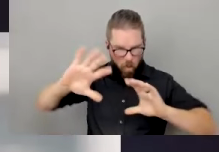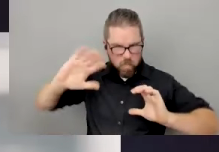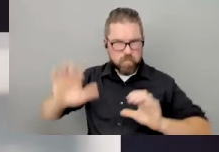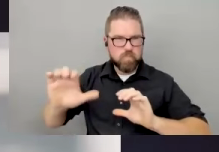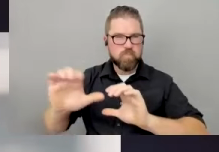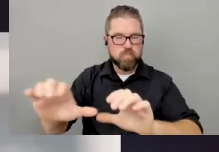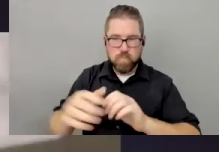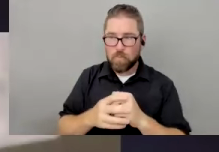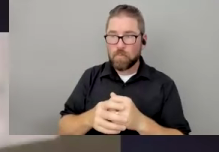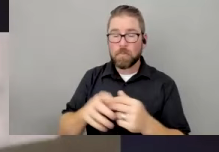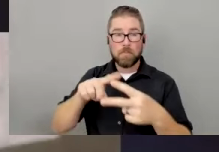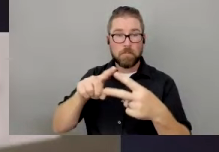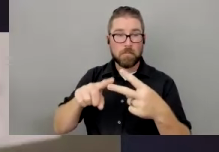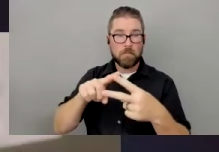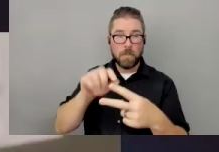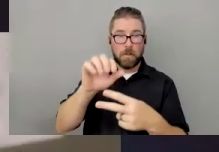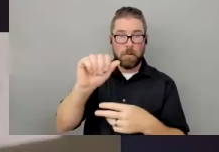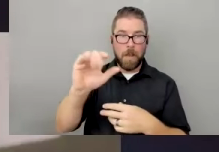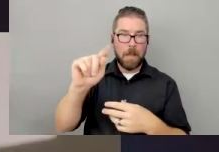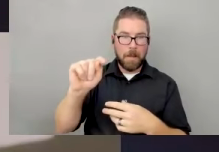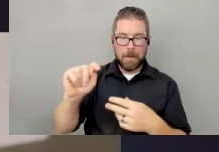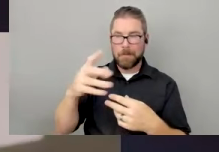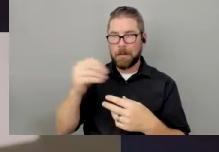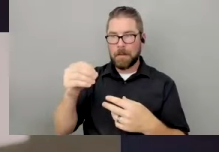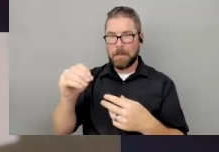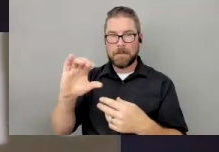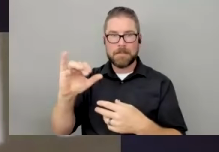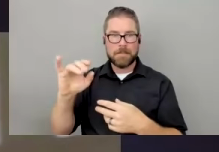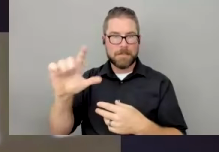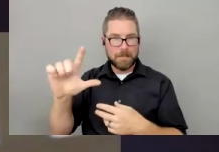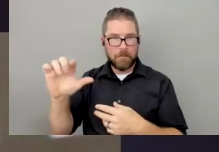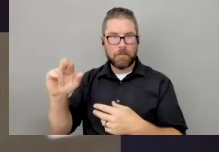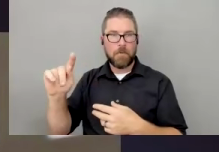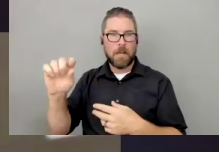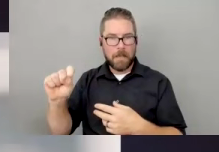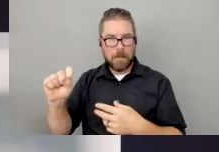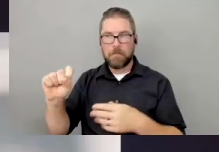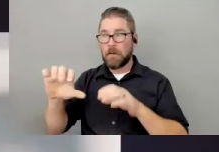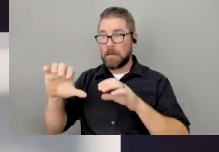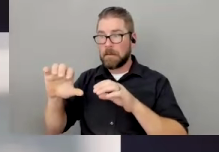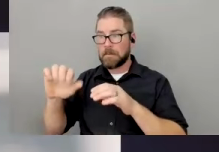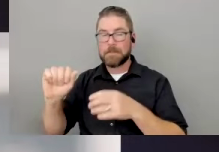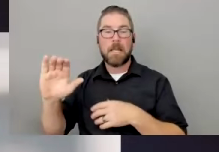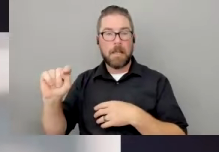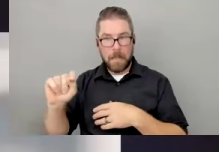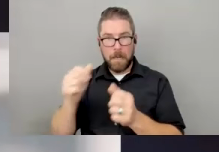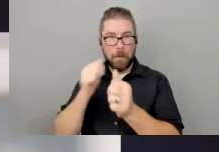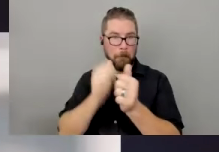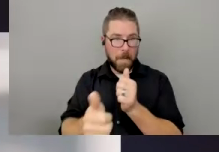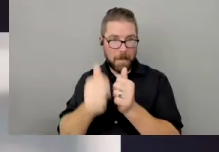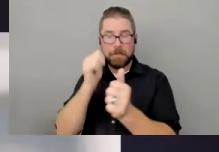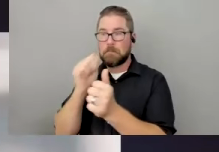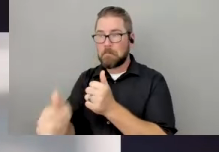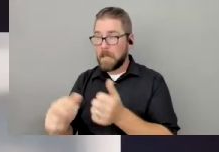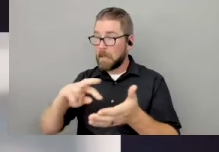both passed, expanding government protections to citizens of all backgrounds. But a few brilliant people